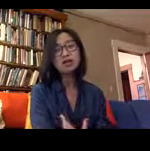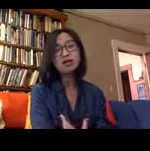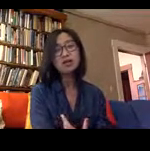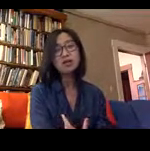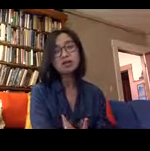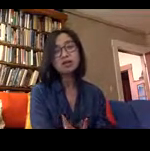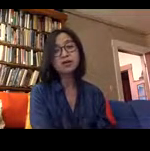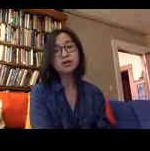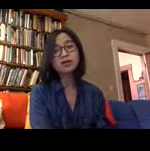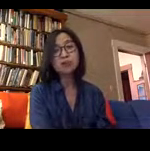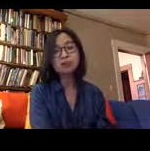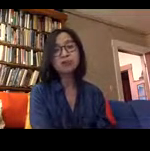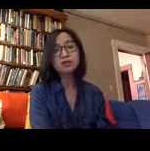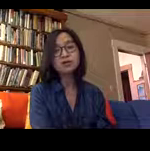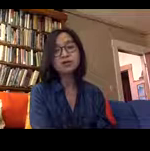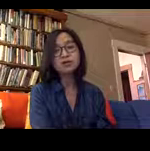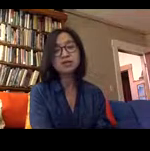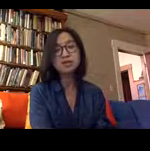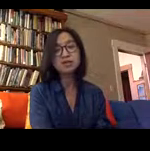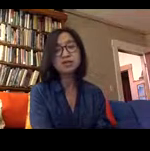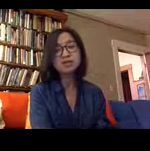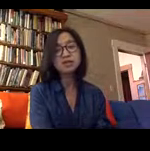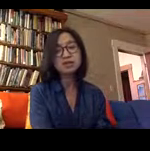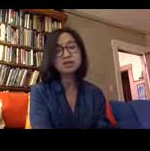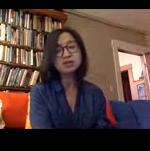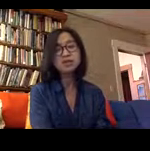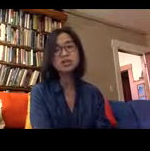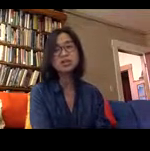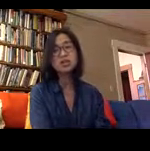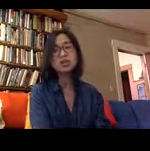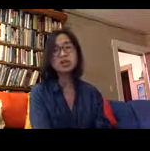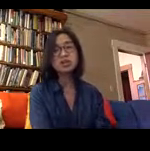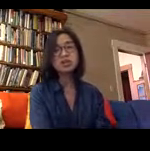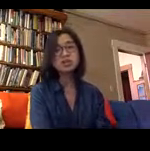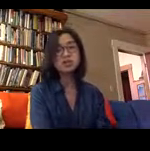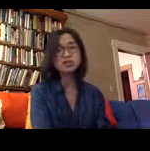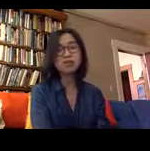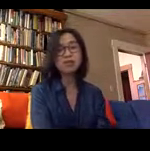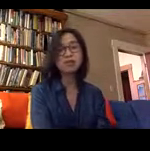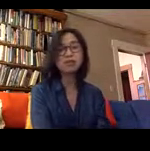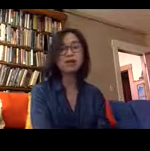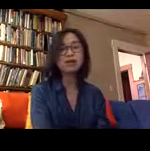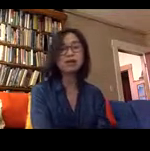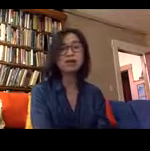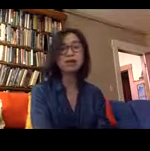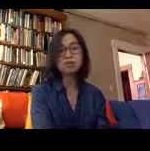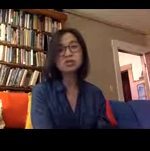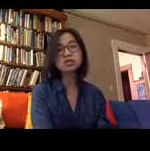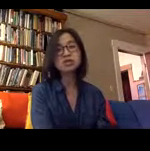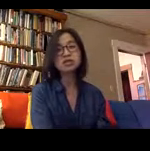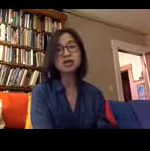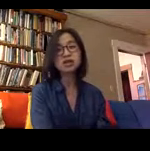so blessed that being in the nature and in Vermont